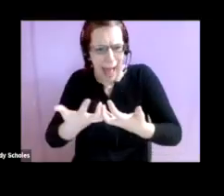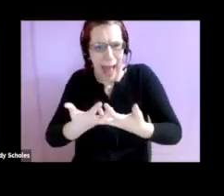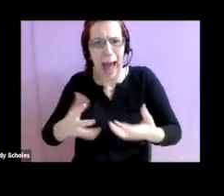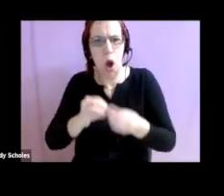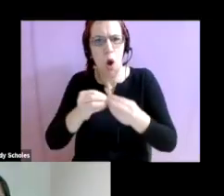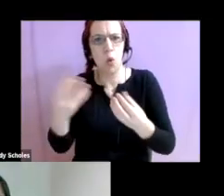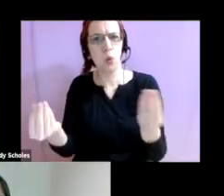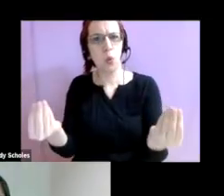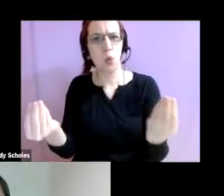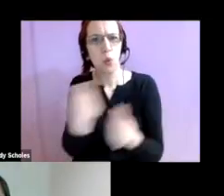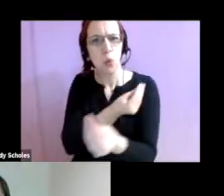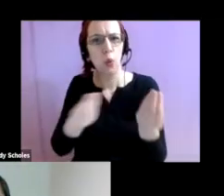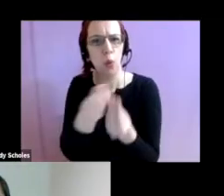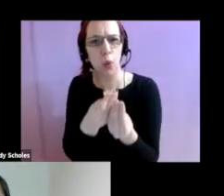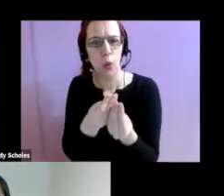come.